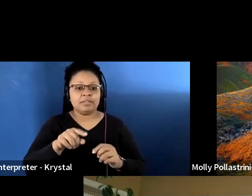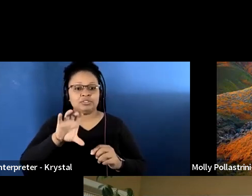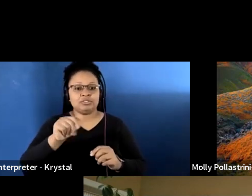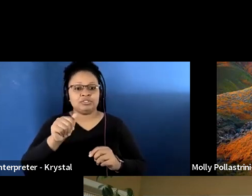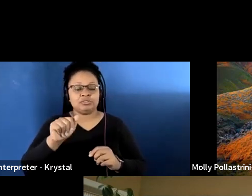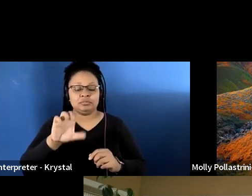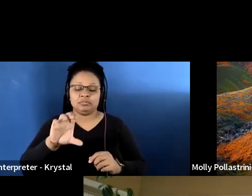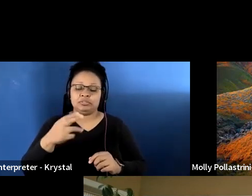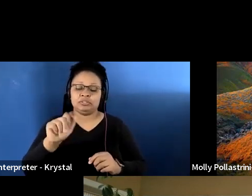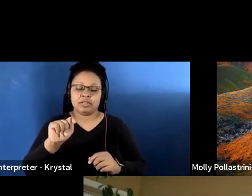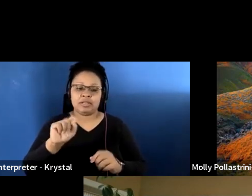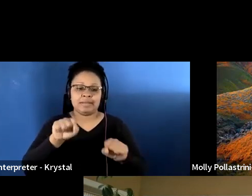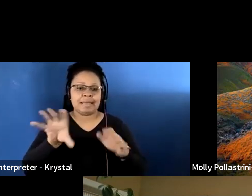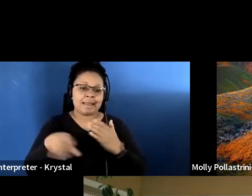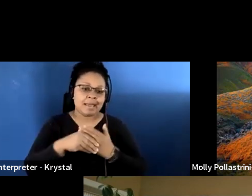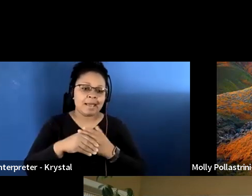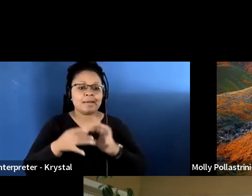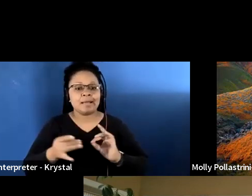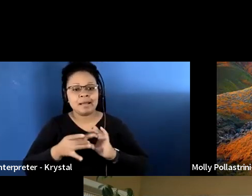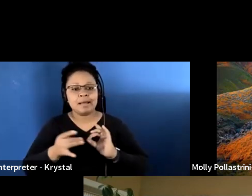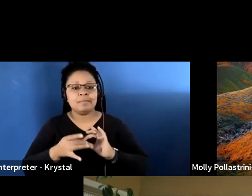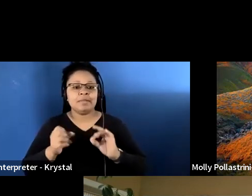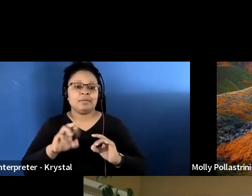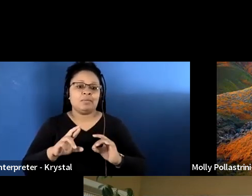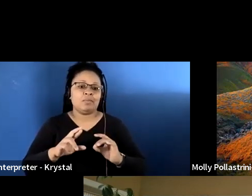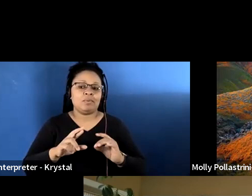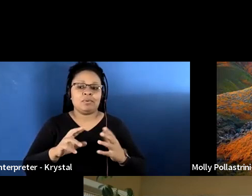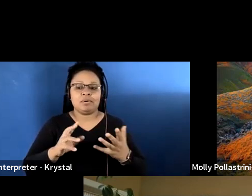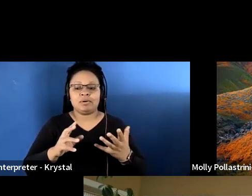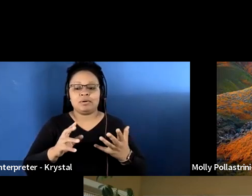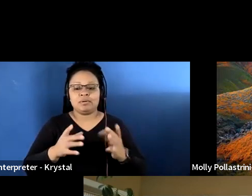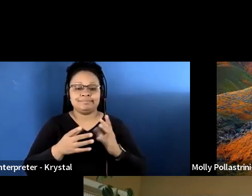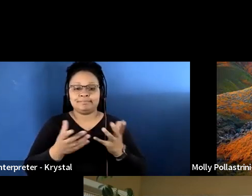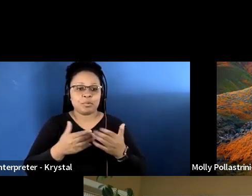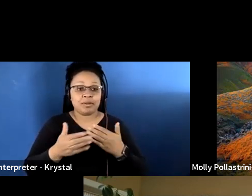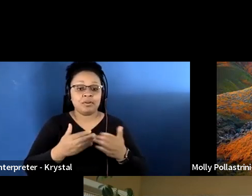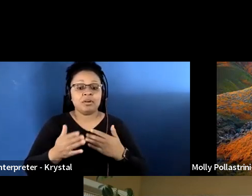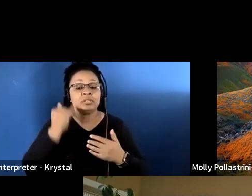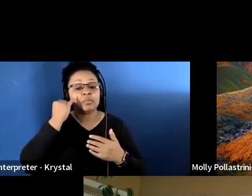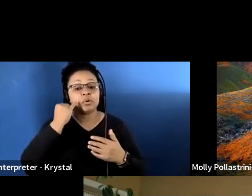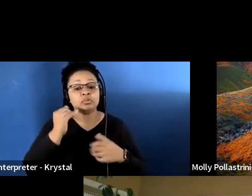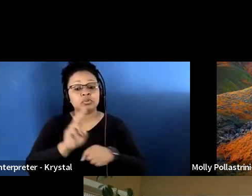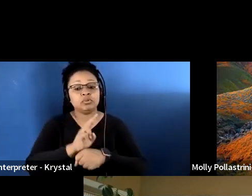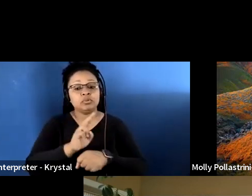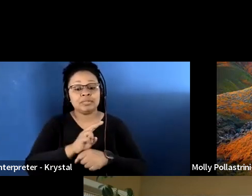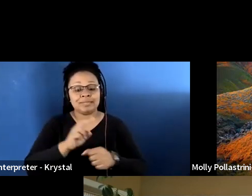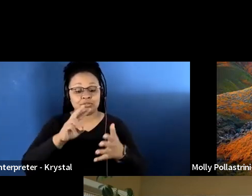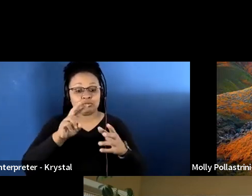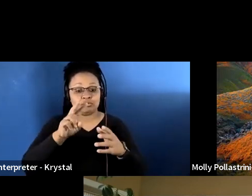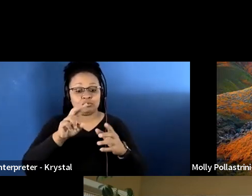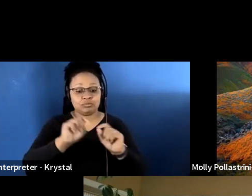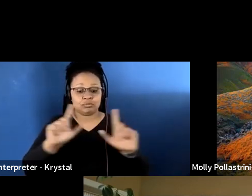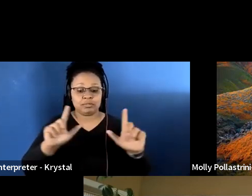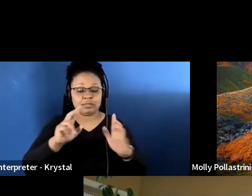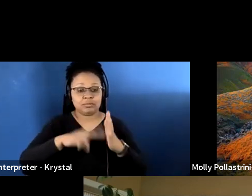add in your comments. If you would like to turn the chat feature off, if you are using a screen reader, you can